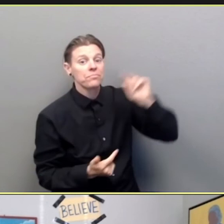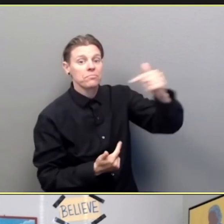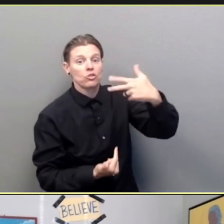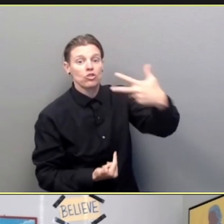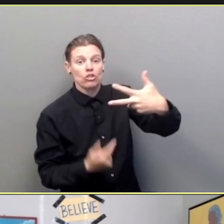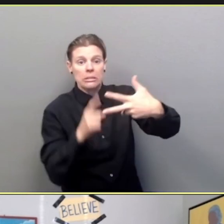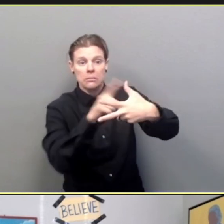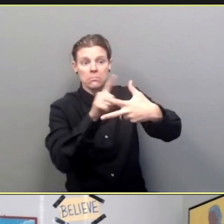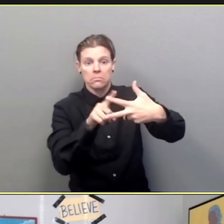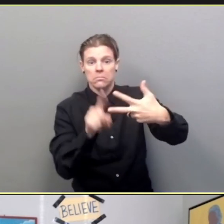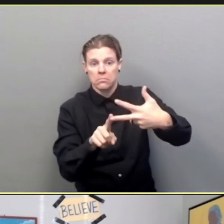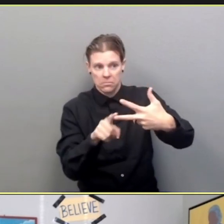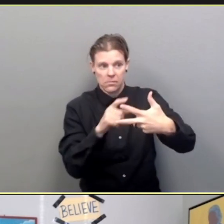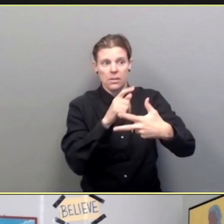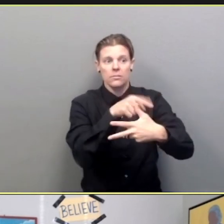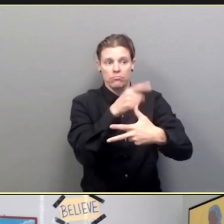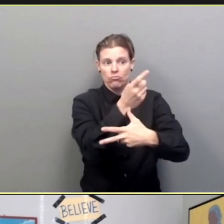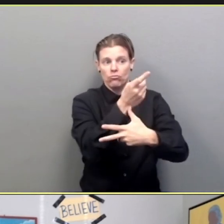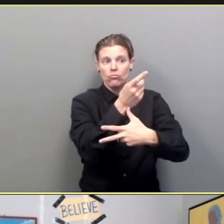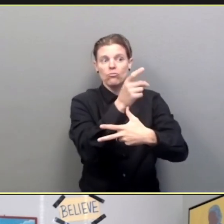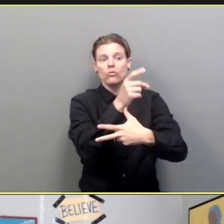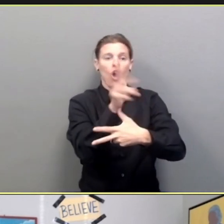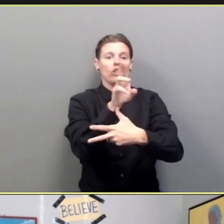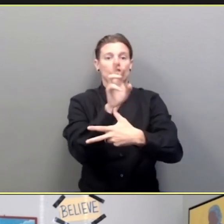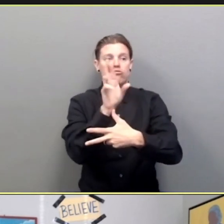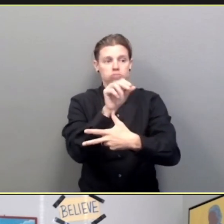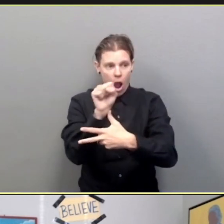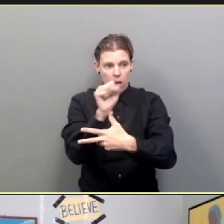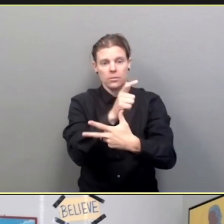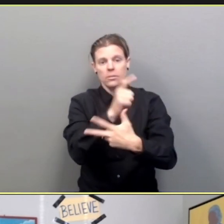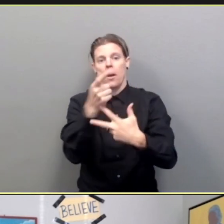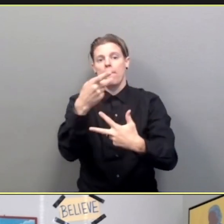of Dr. Ross, Dr. Patajon, and Dr. Scrace.